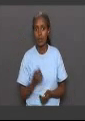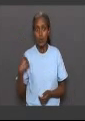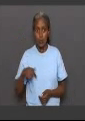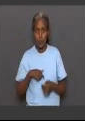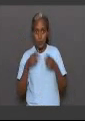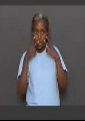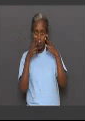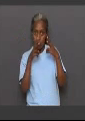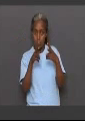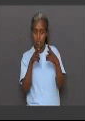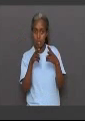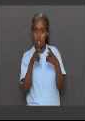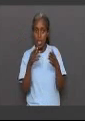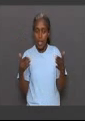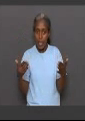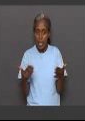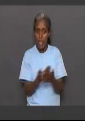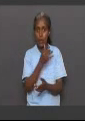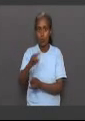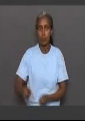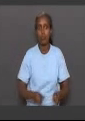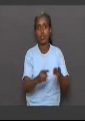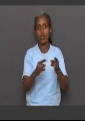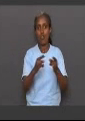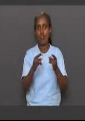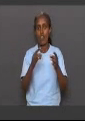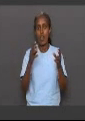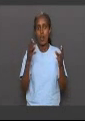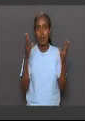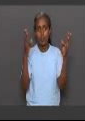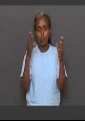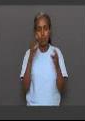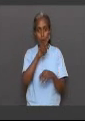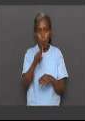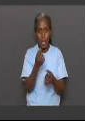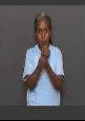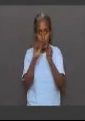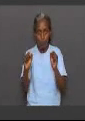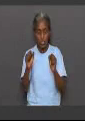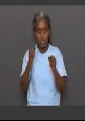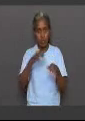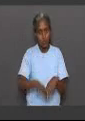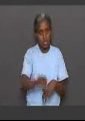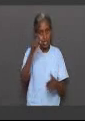We will use a new method of problem solving to discover its length.